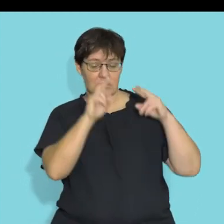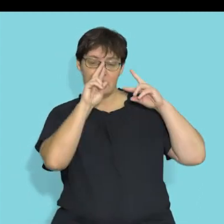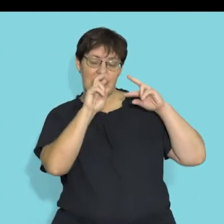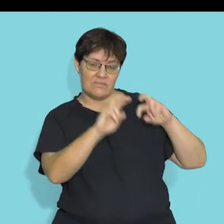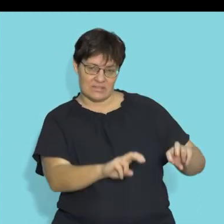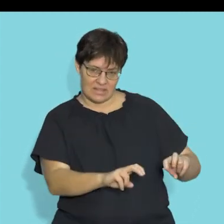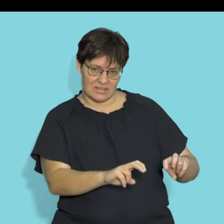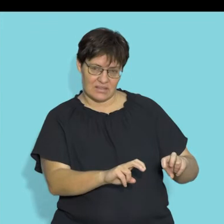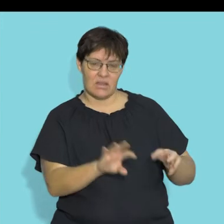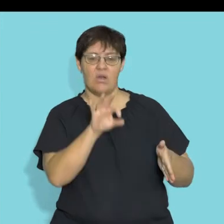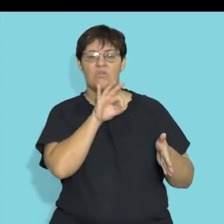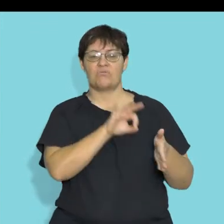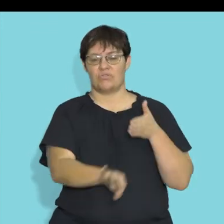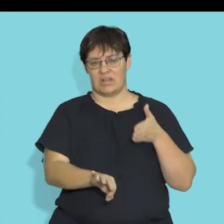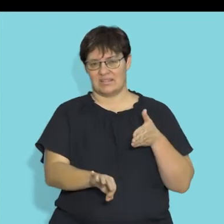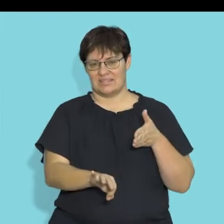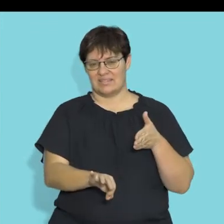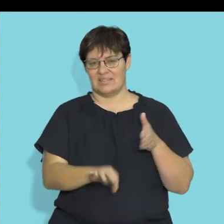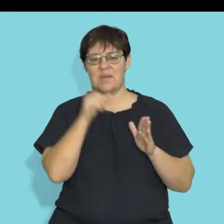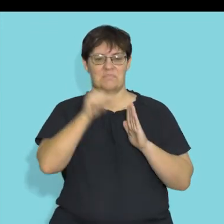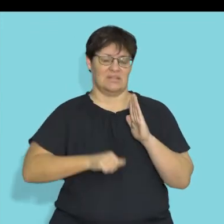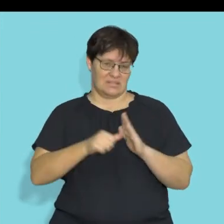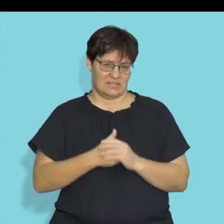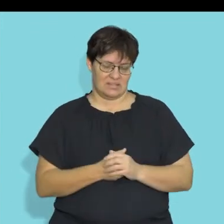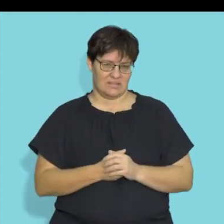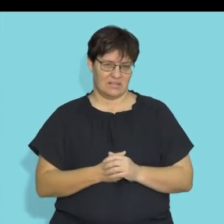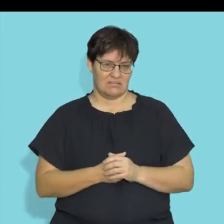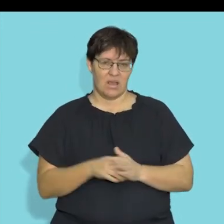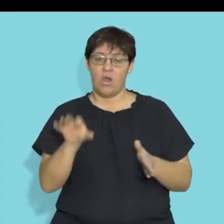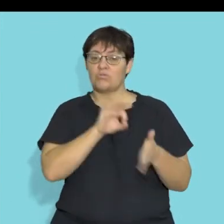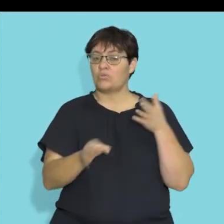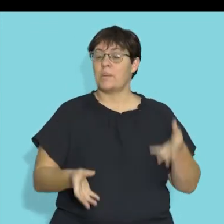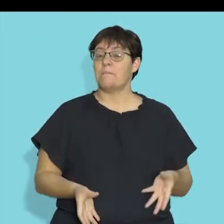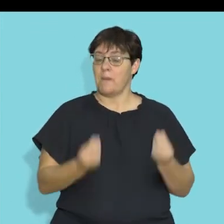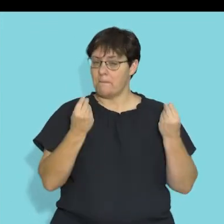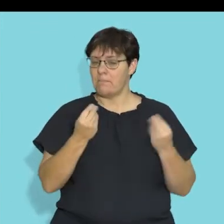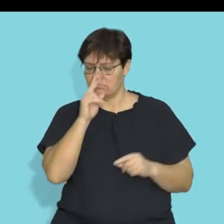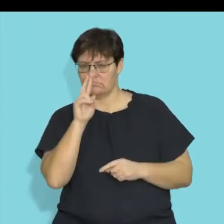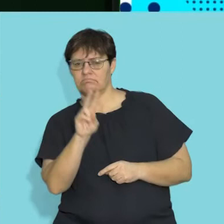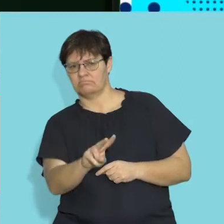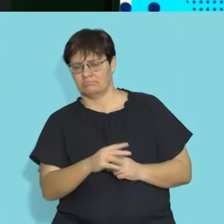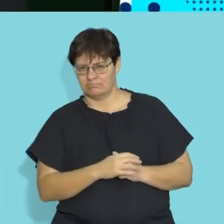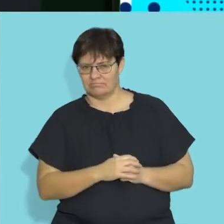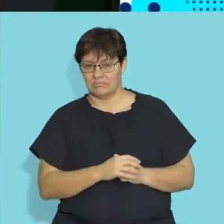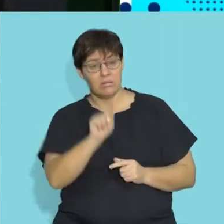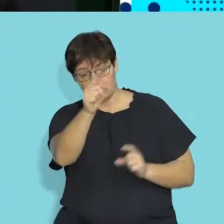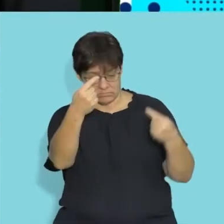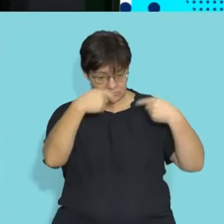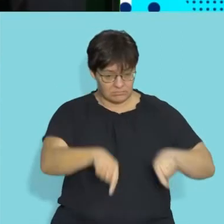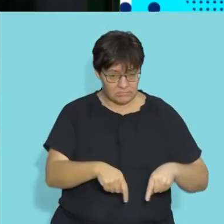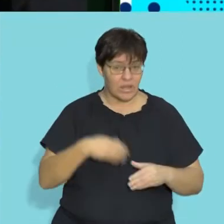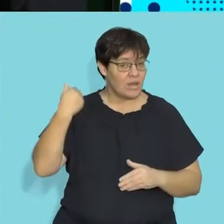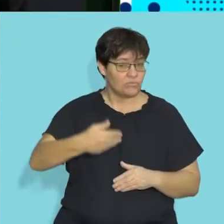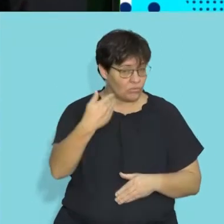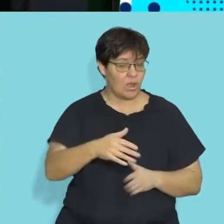investigate the contract for maintenance. Look at the contract that you have in place. Are they coming in on the